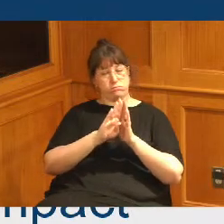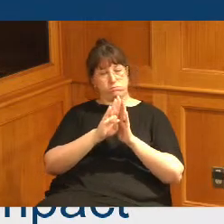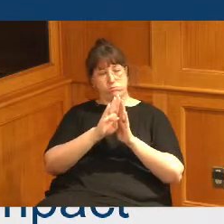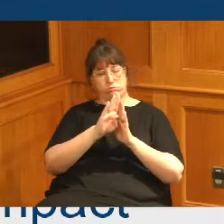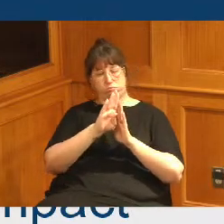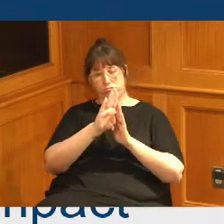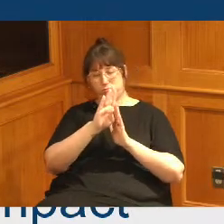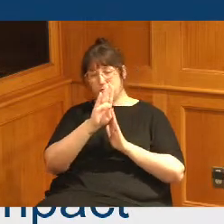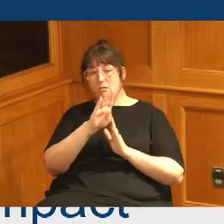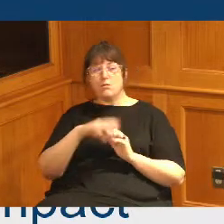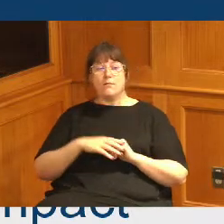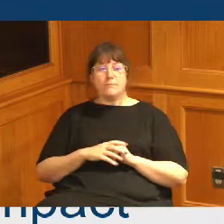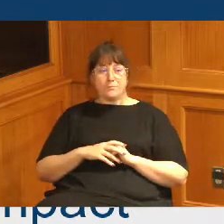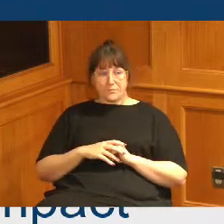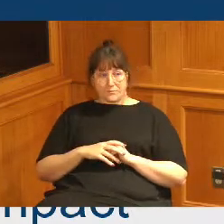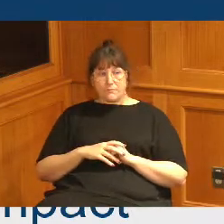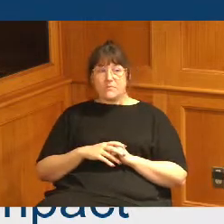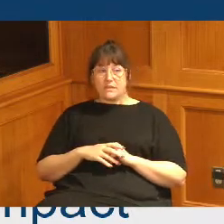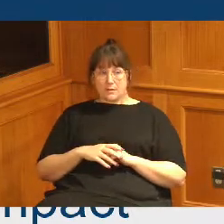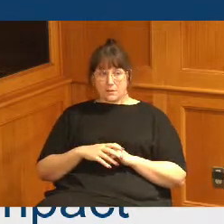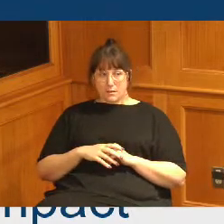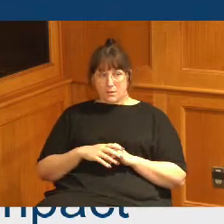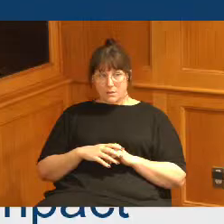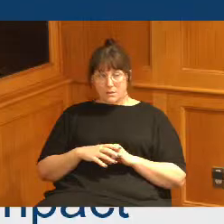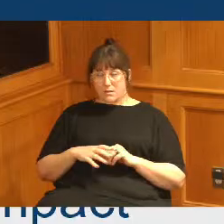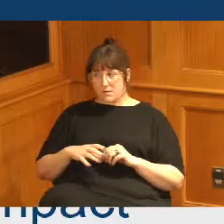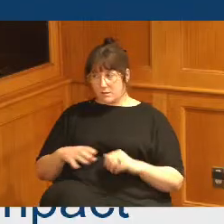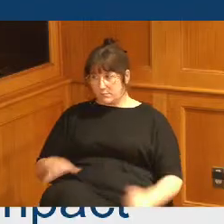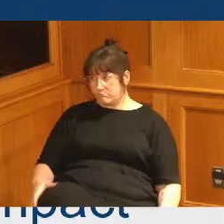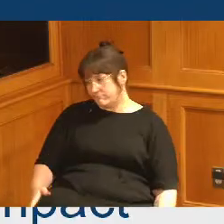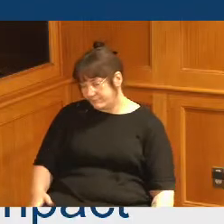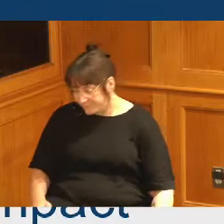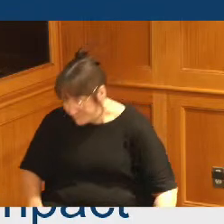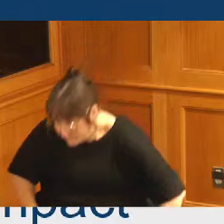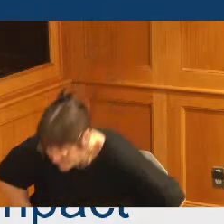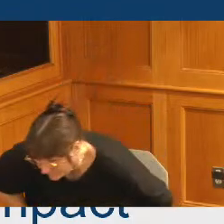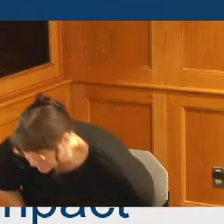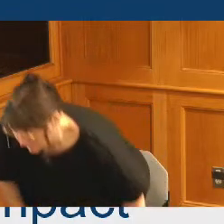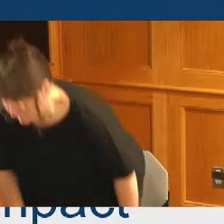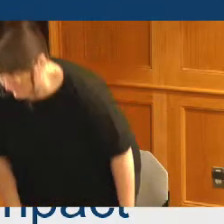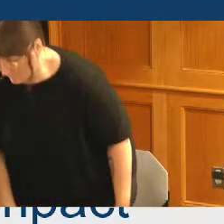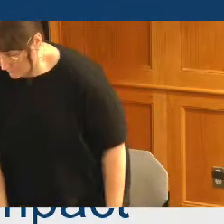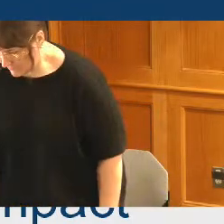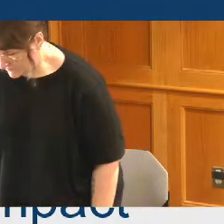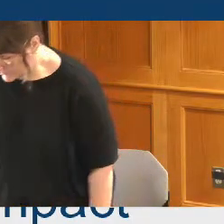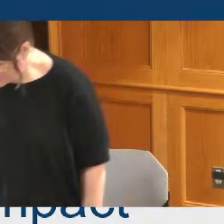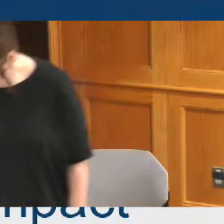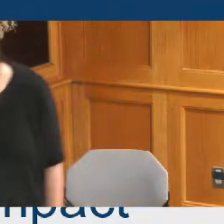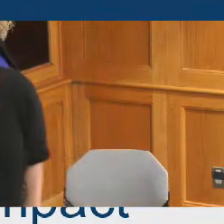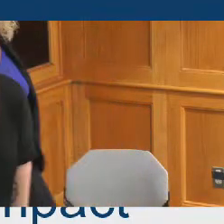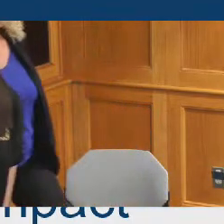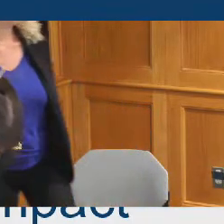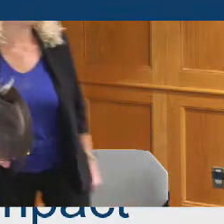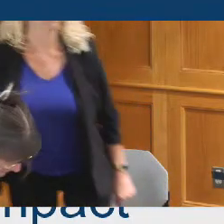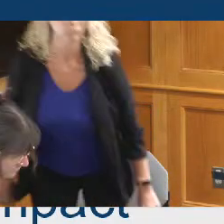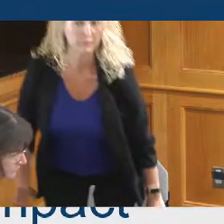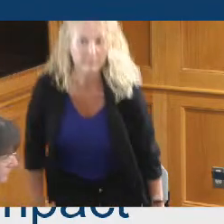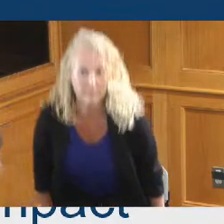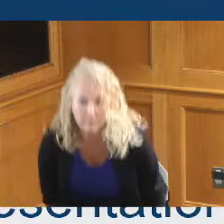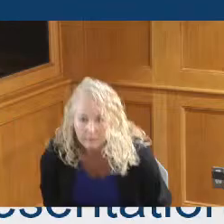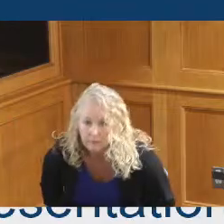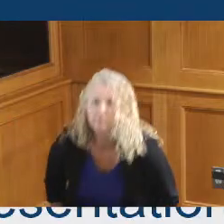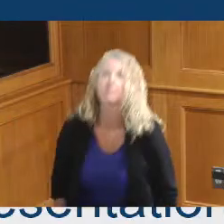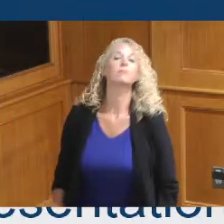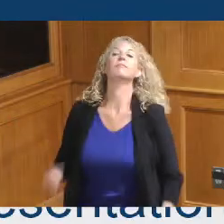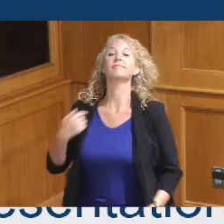likely continue to grow because that does not reflect a full year's worth of domestic relations being online. We know that this work